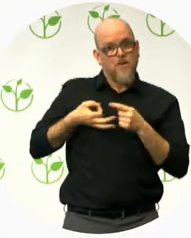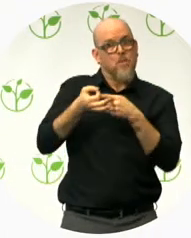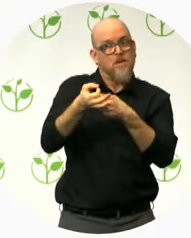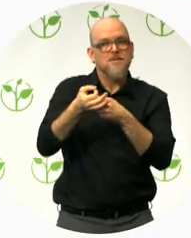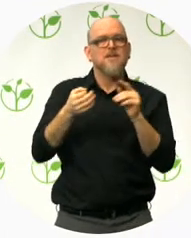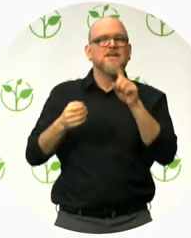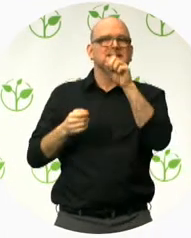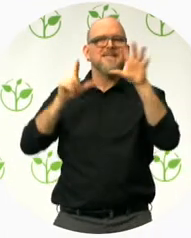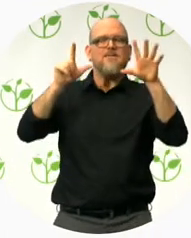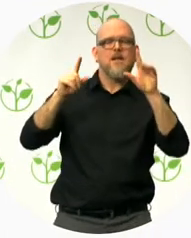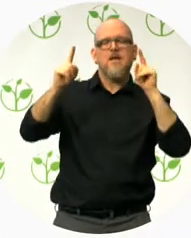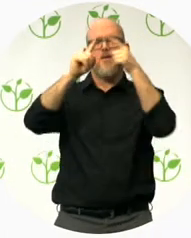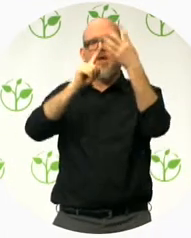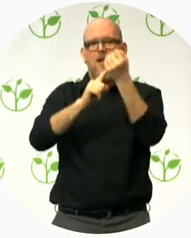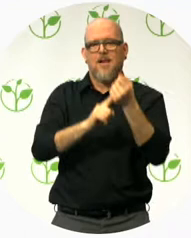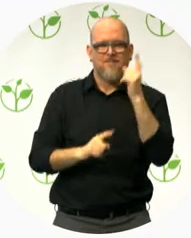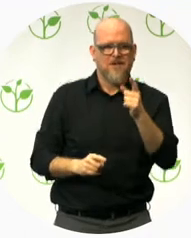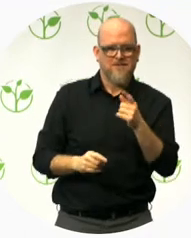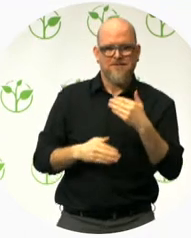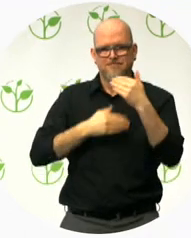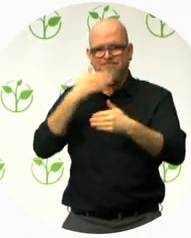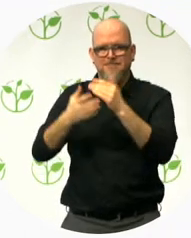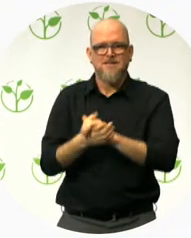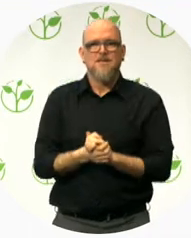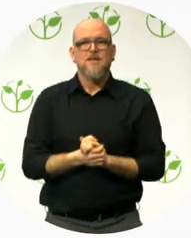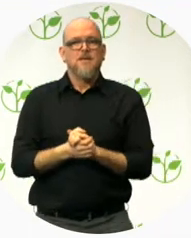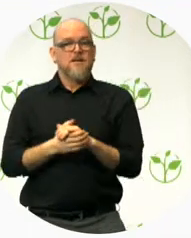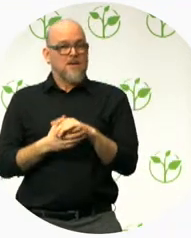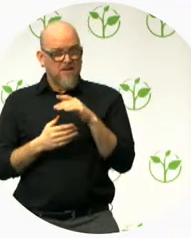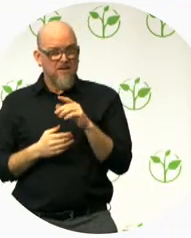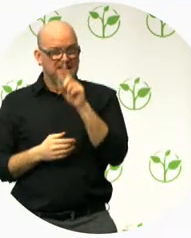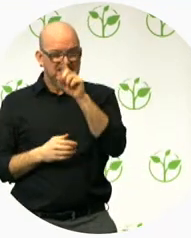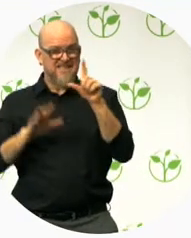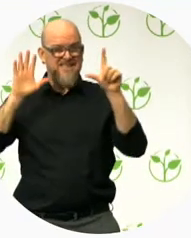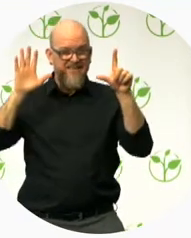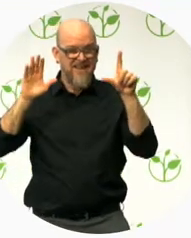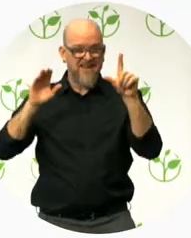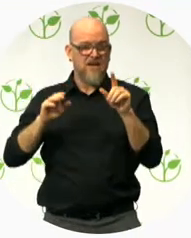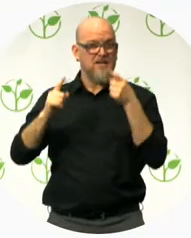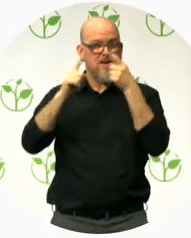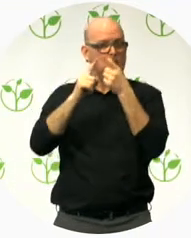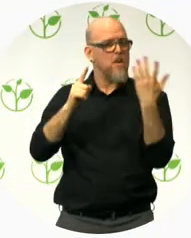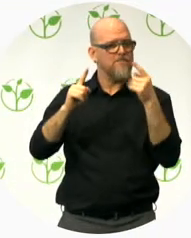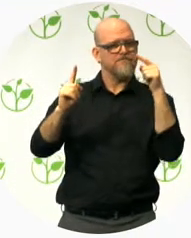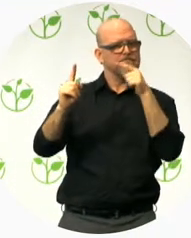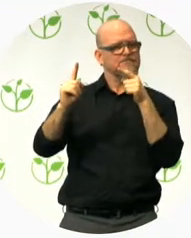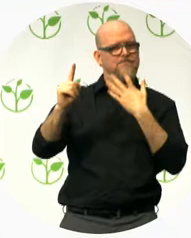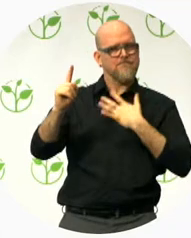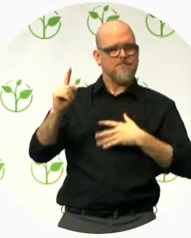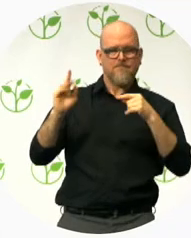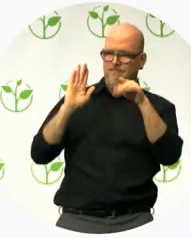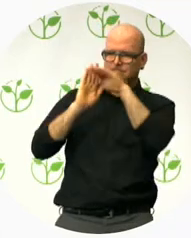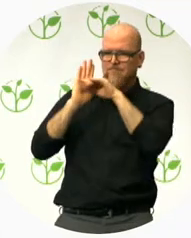Well, these goals, 17, are amazing because this agenda, with these goals to be reached by the